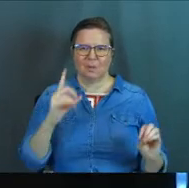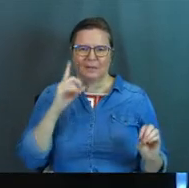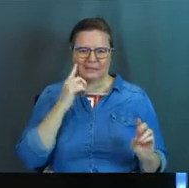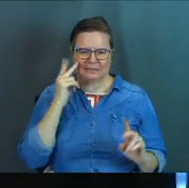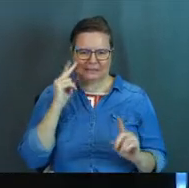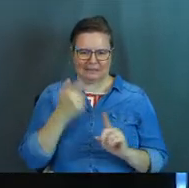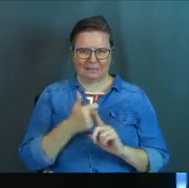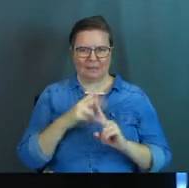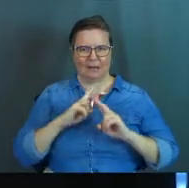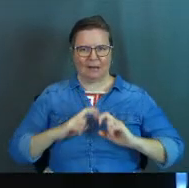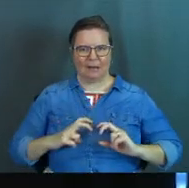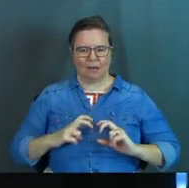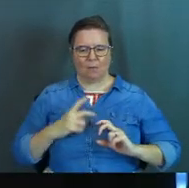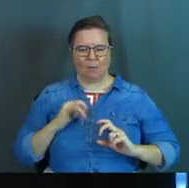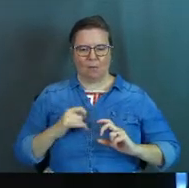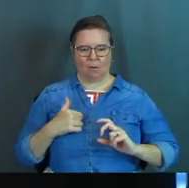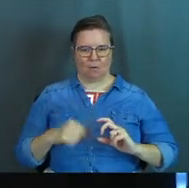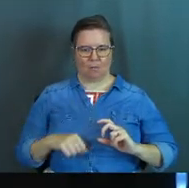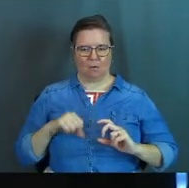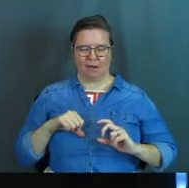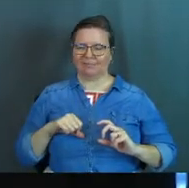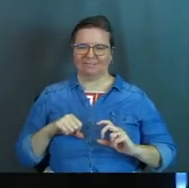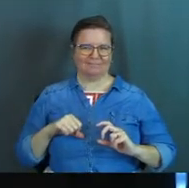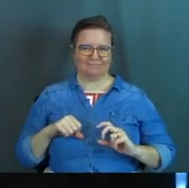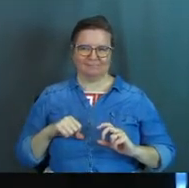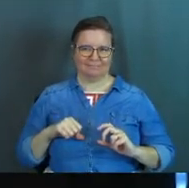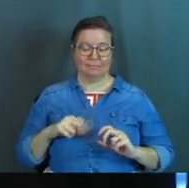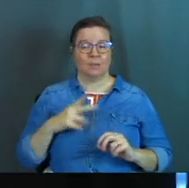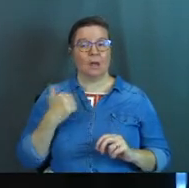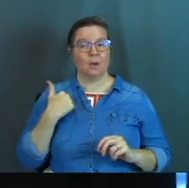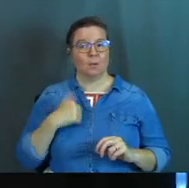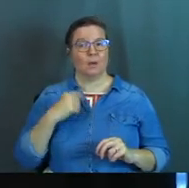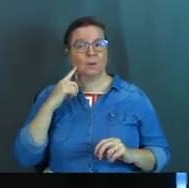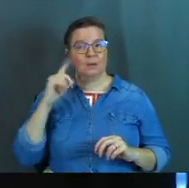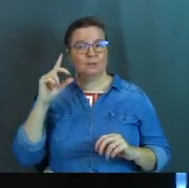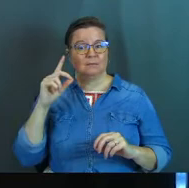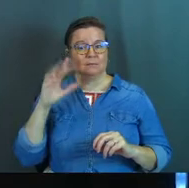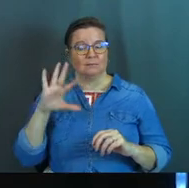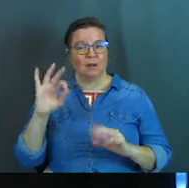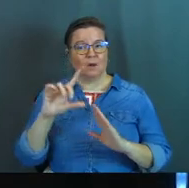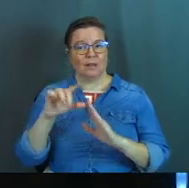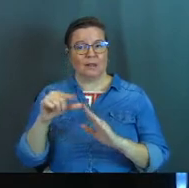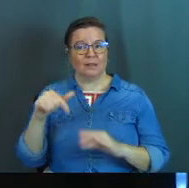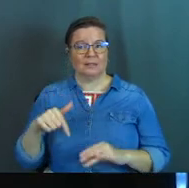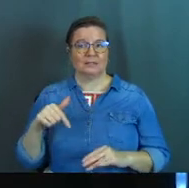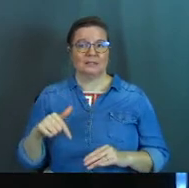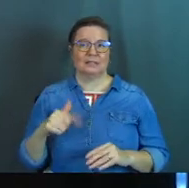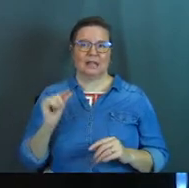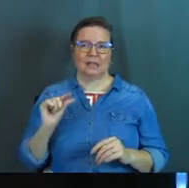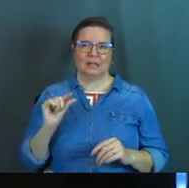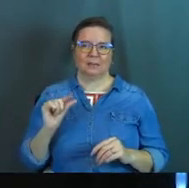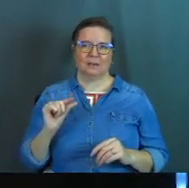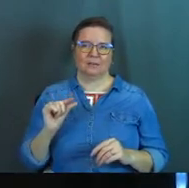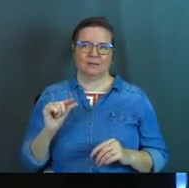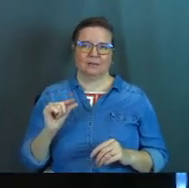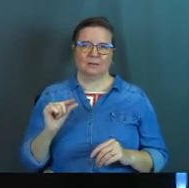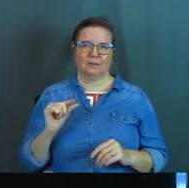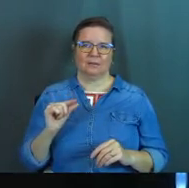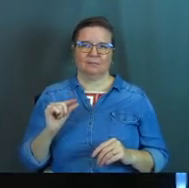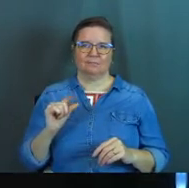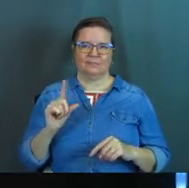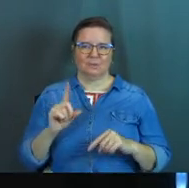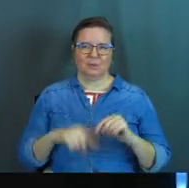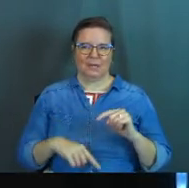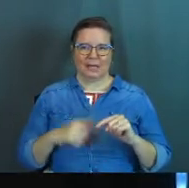Nobody sees themselves in this topic, and we're going to hear later, this is it's a bit of an